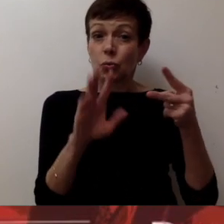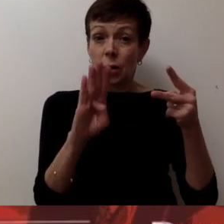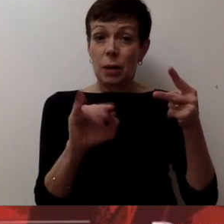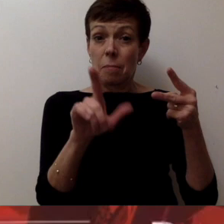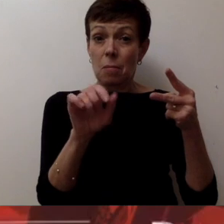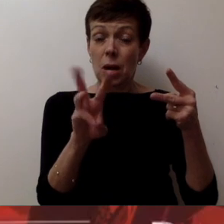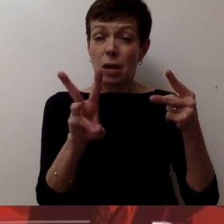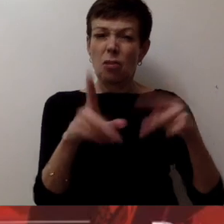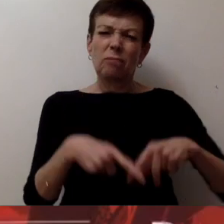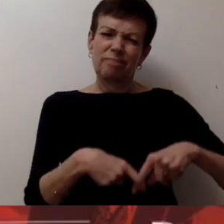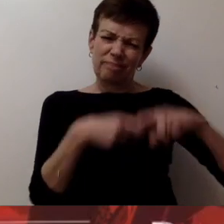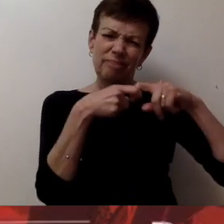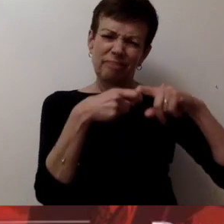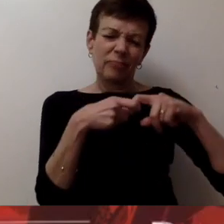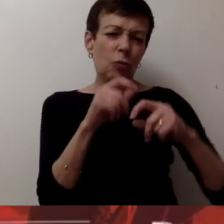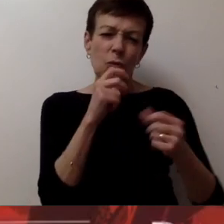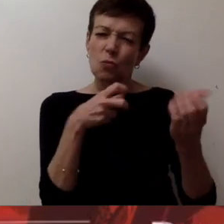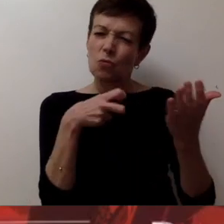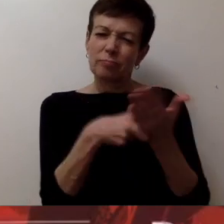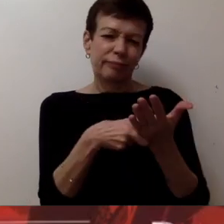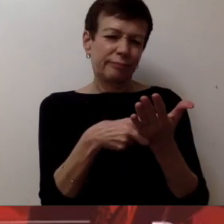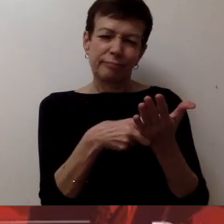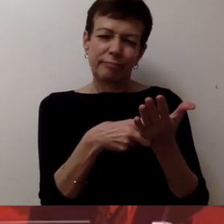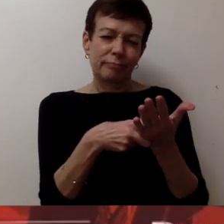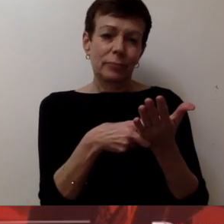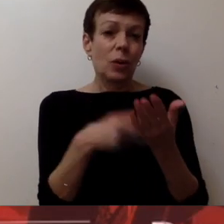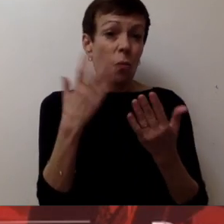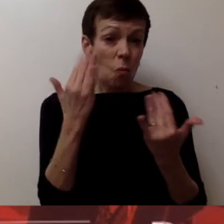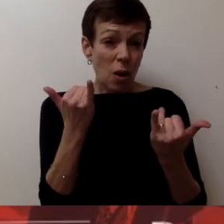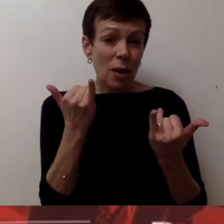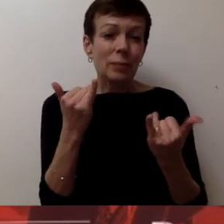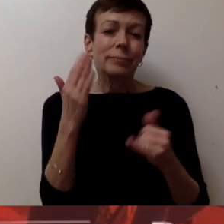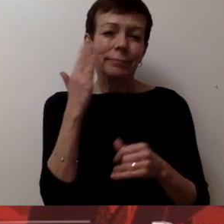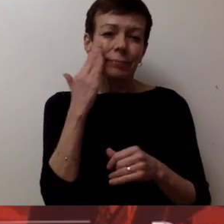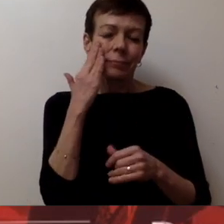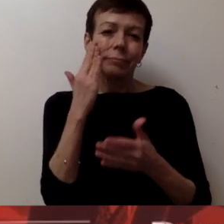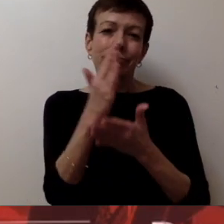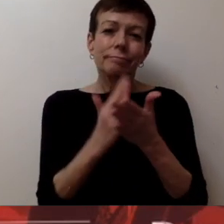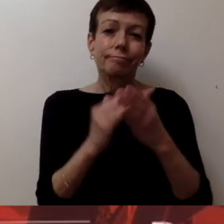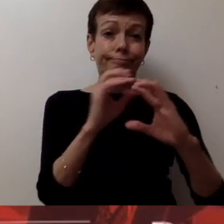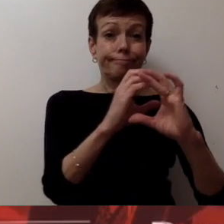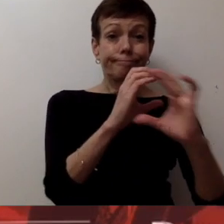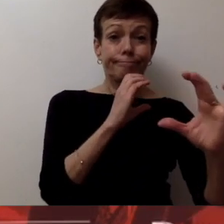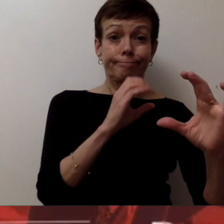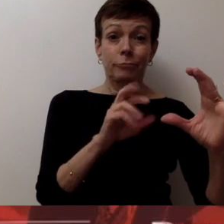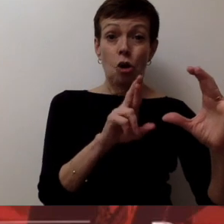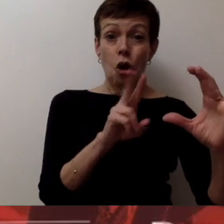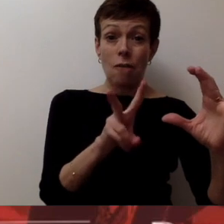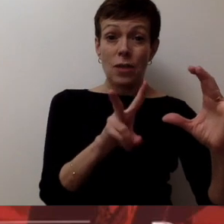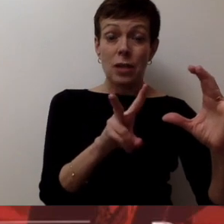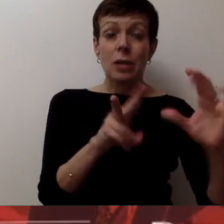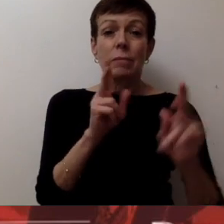municipal bylaw are not going to be enforced, as we know some people are using these locations